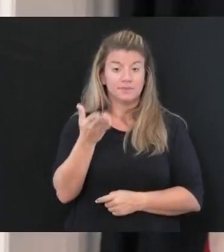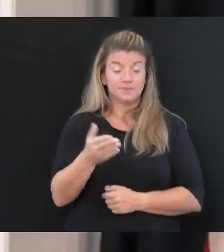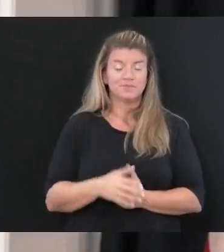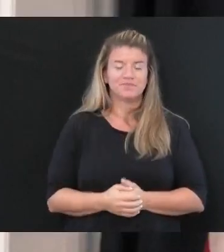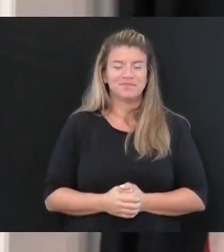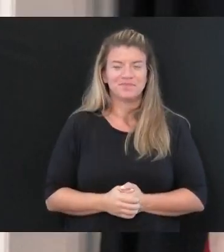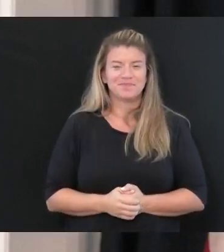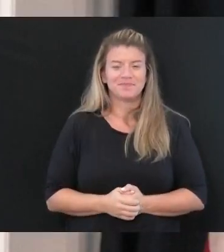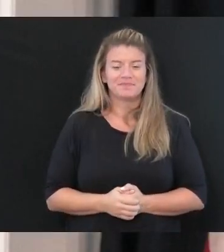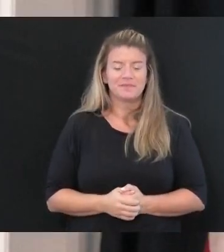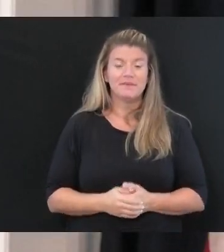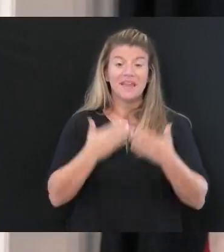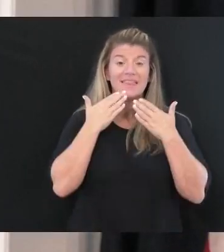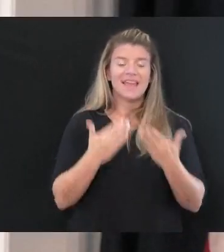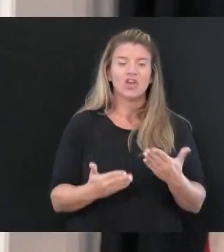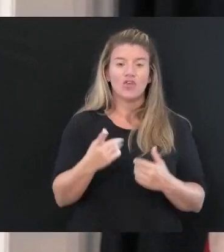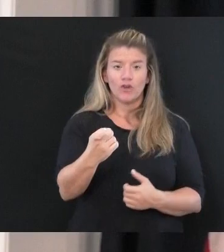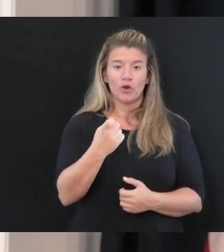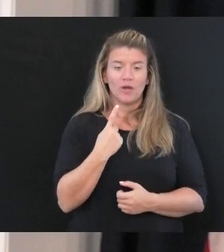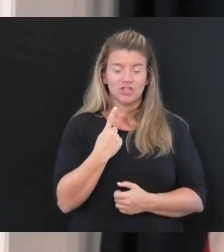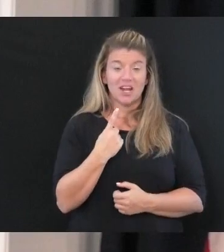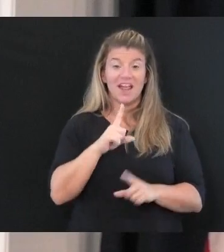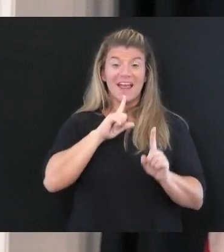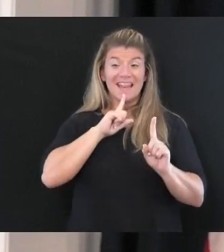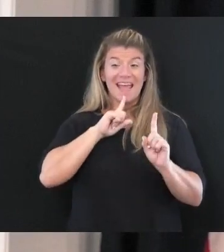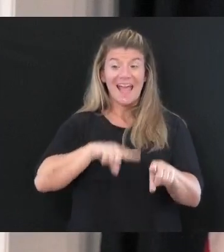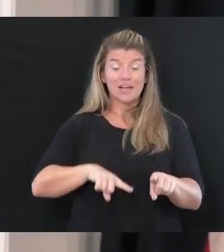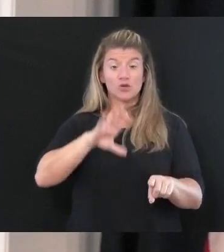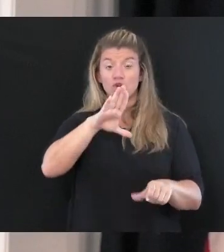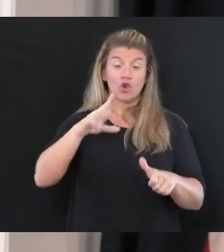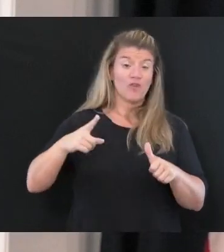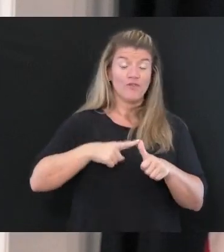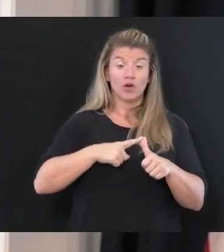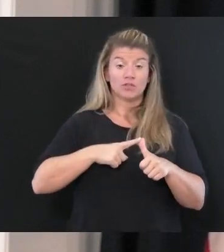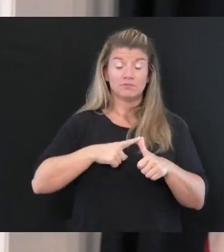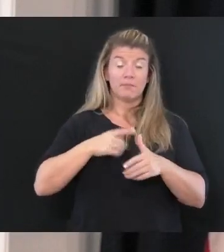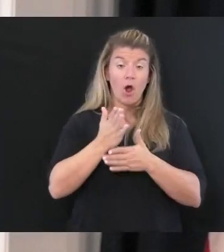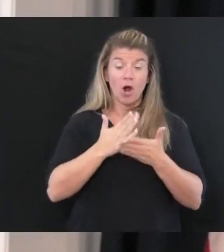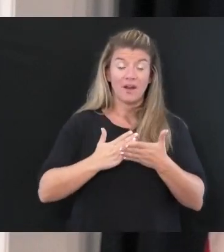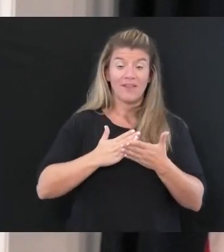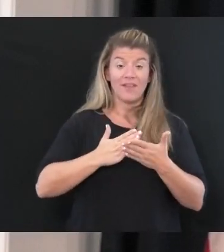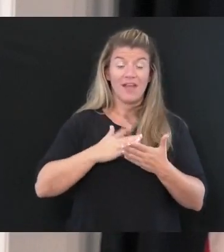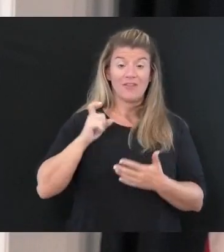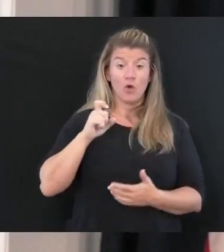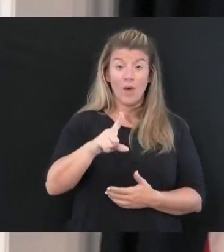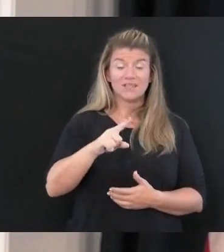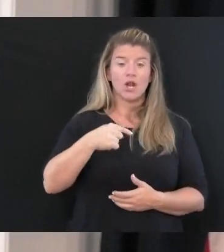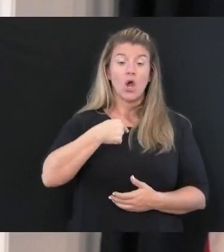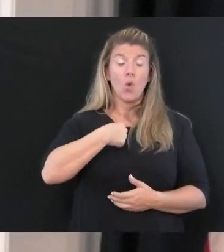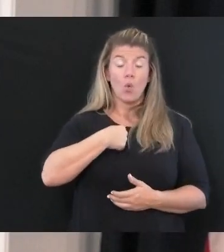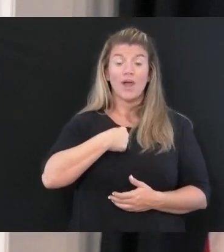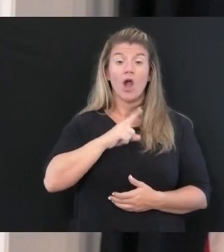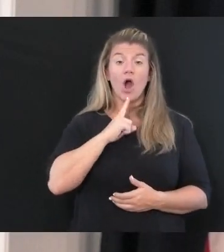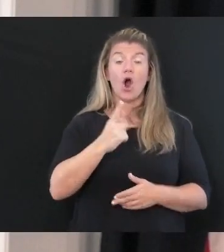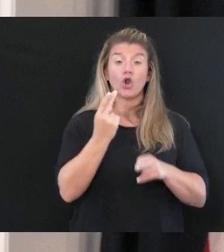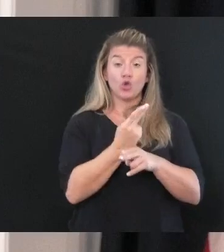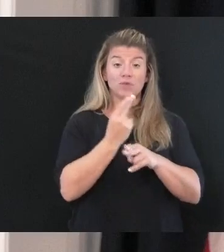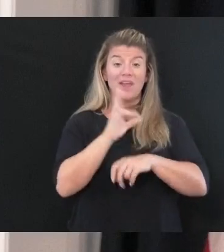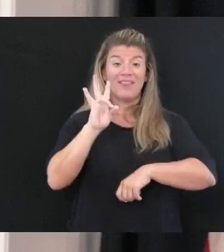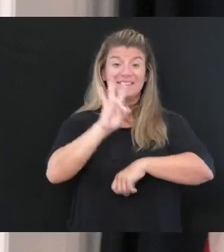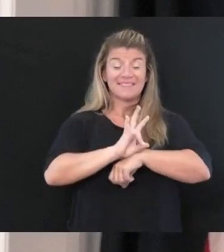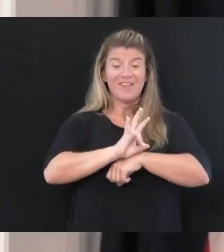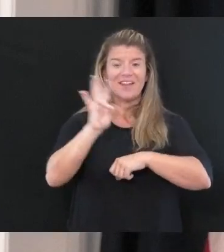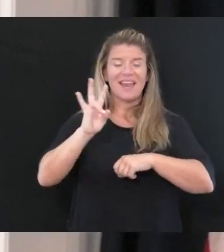So thank you for the question. The answer to the first part of your question is that we are using the 7-day